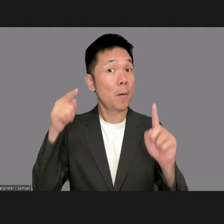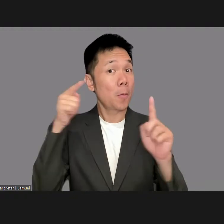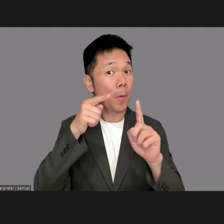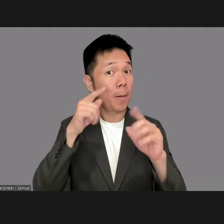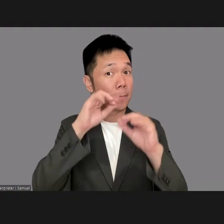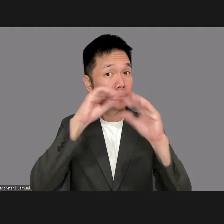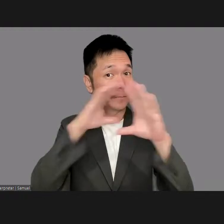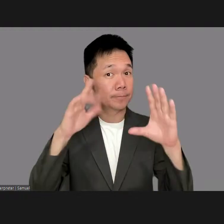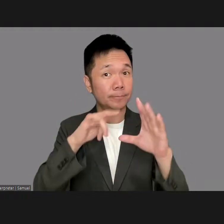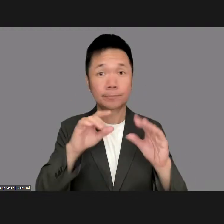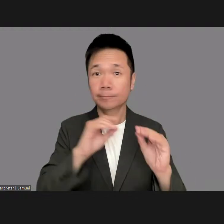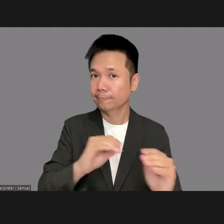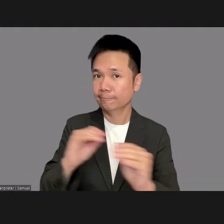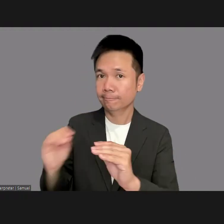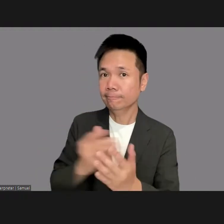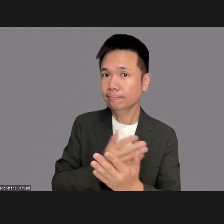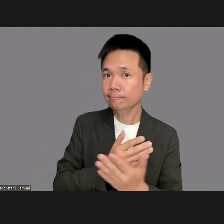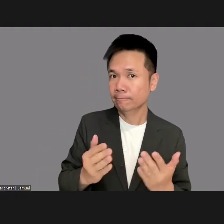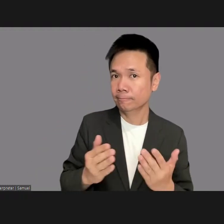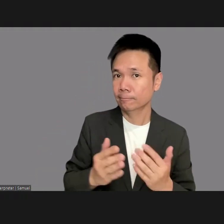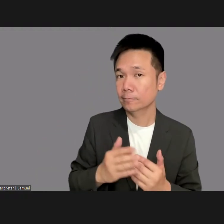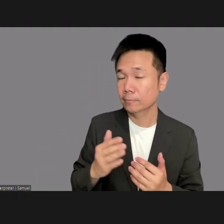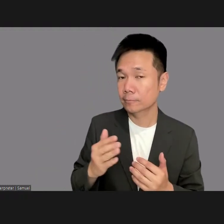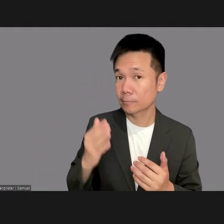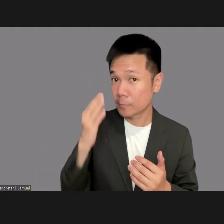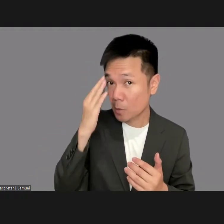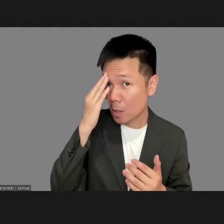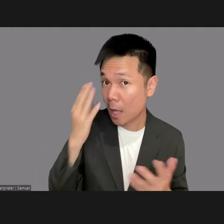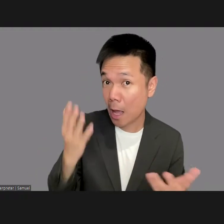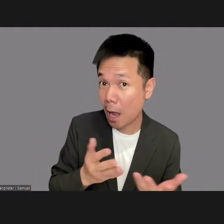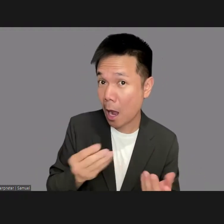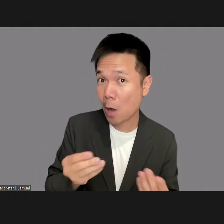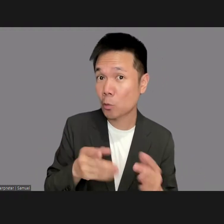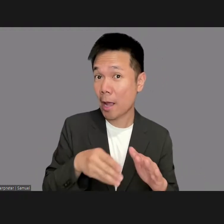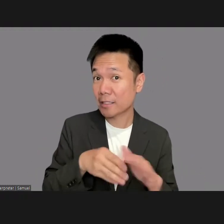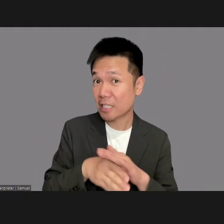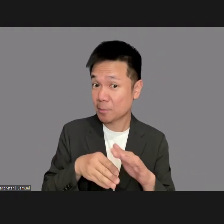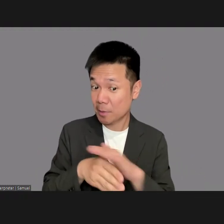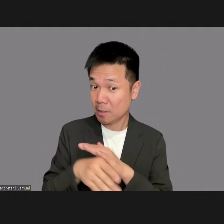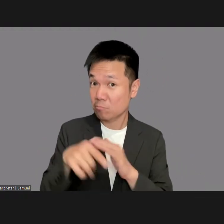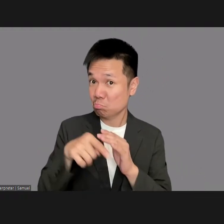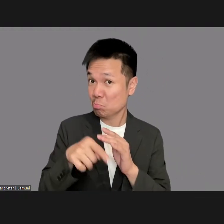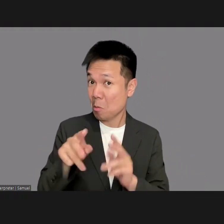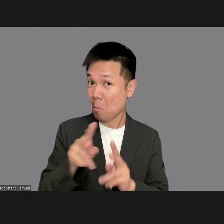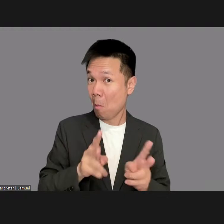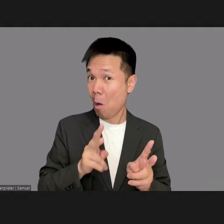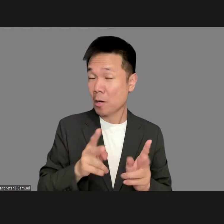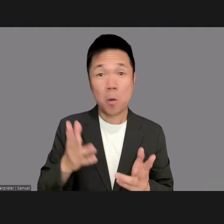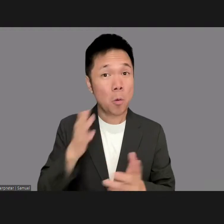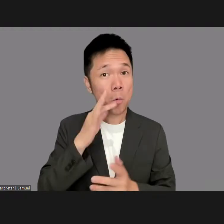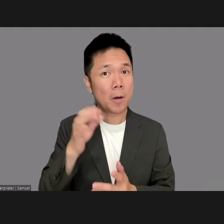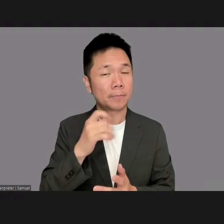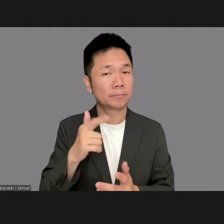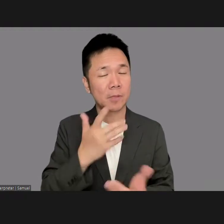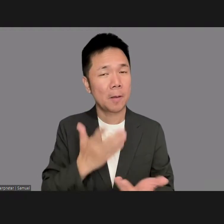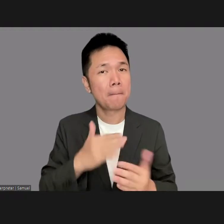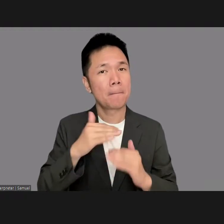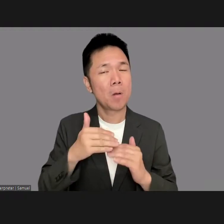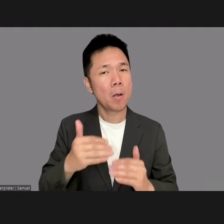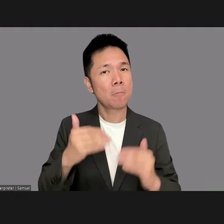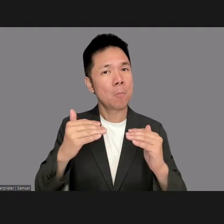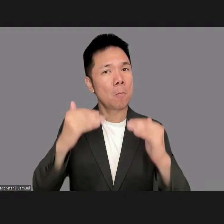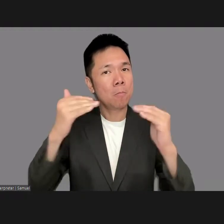our employees and colleagues to understand why accessibility is so important so that we can then better serve our